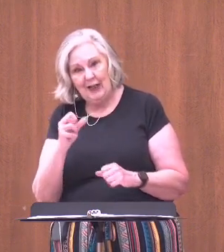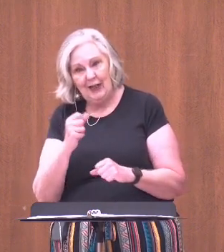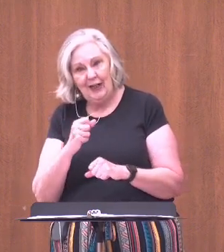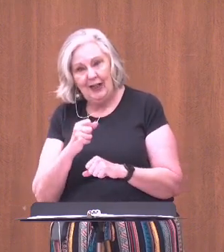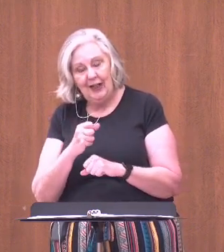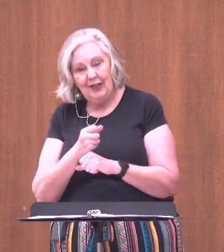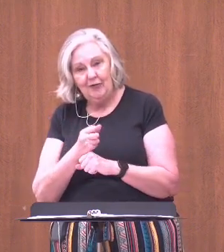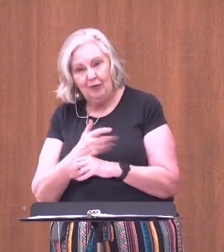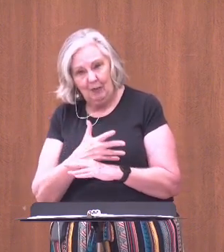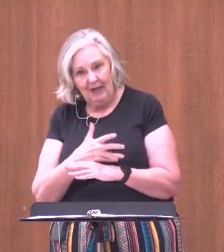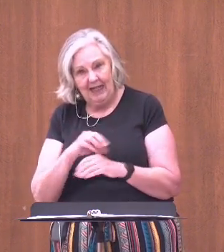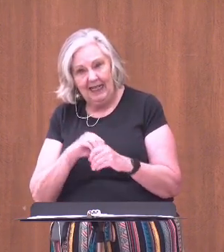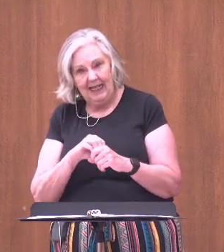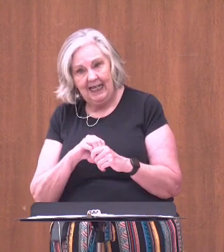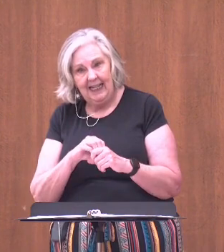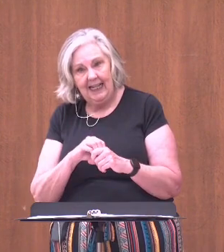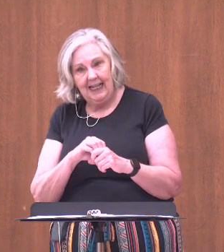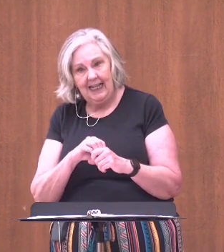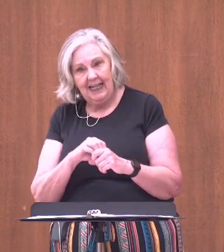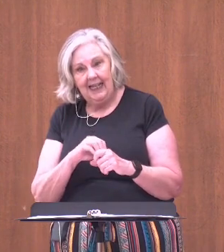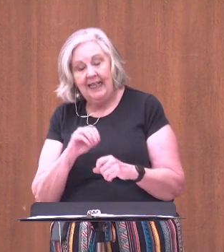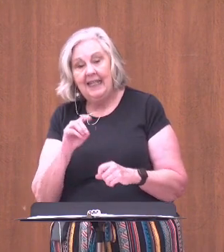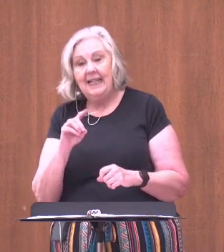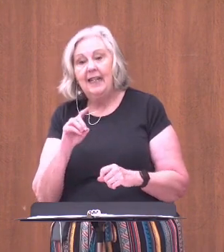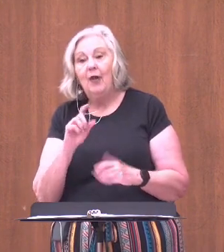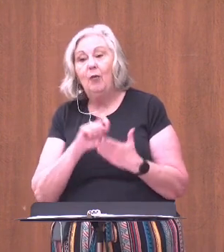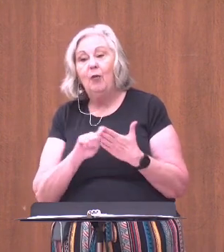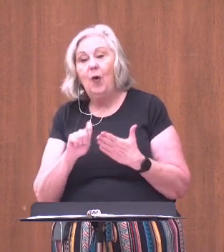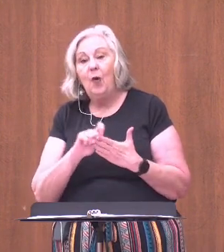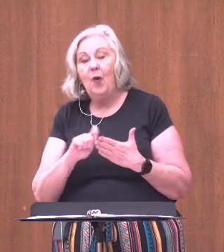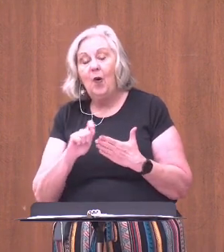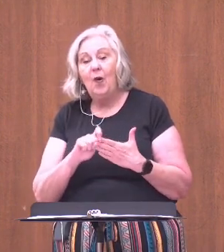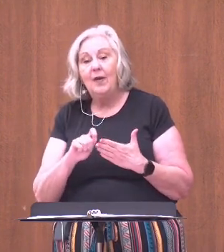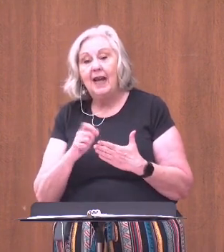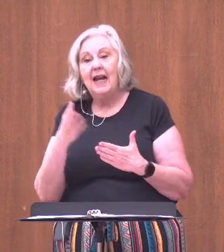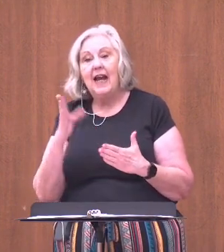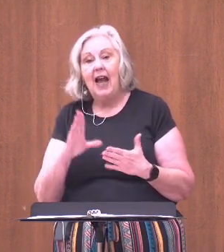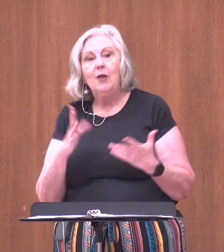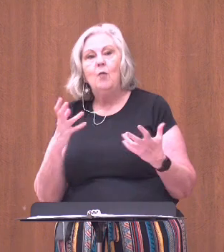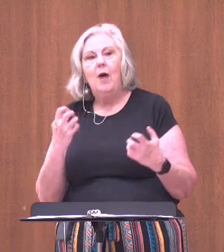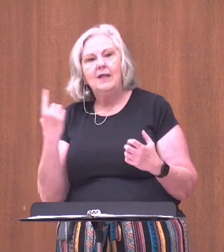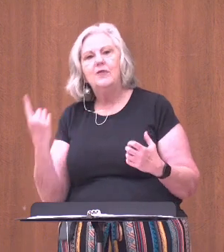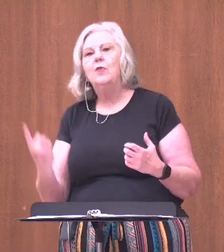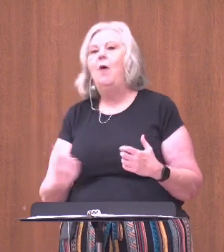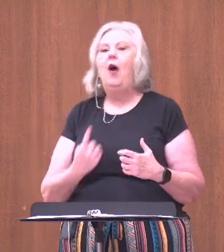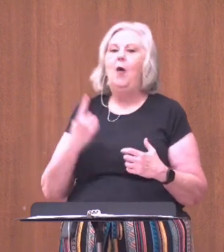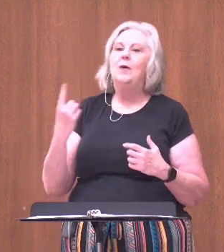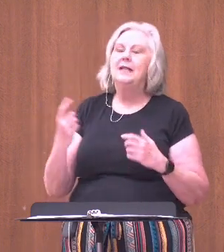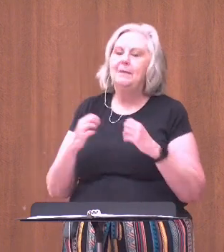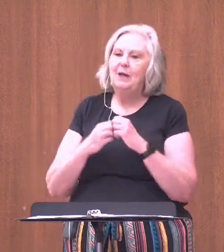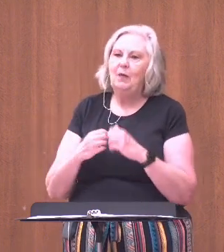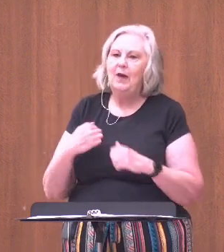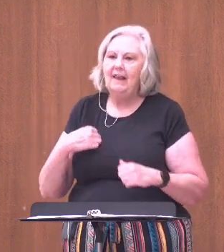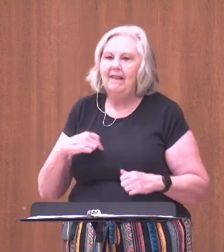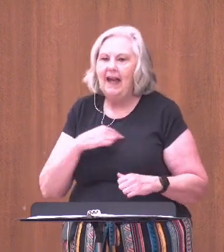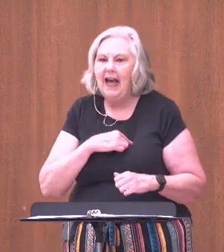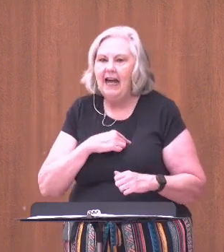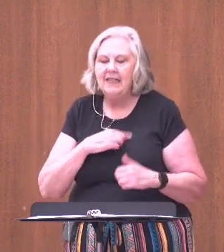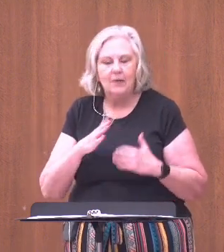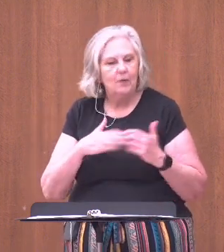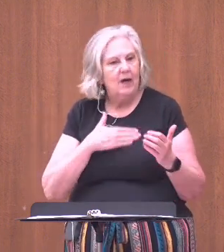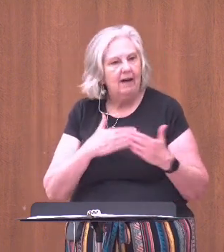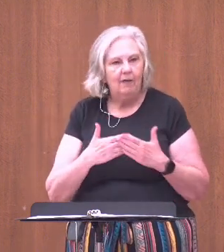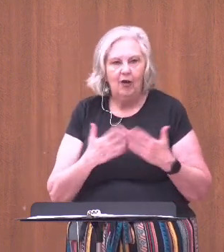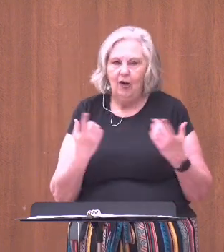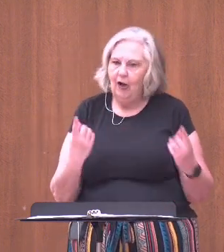pastor, Dietrich Bonhoeffer, wrote, "God wants to always be with us, wherever we